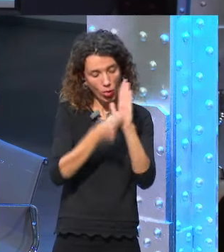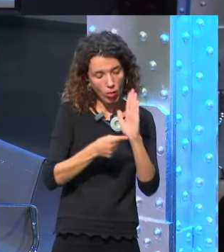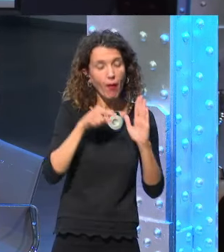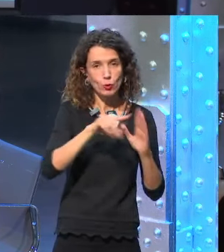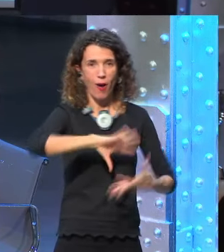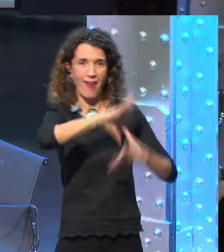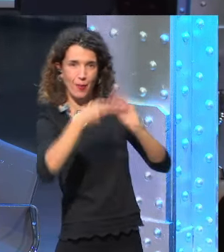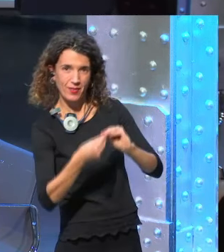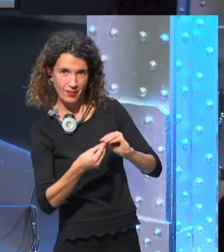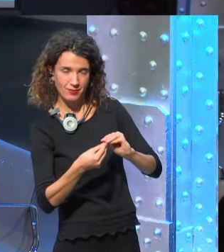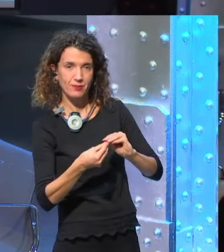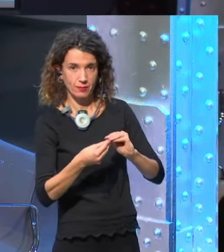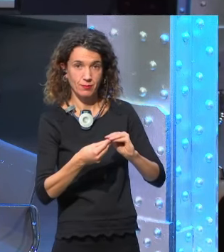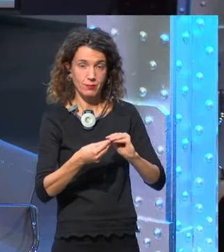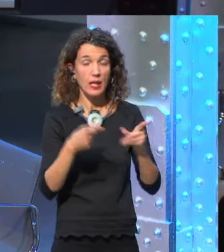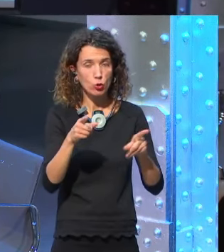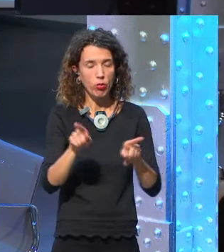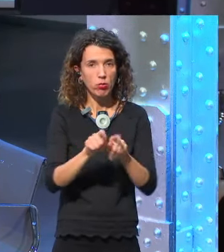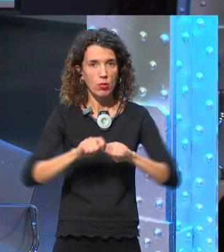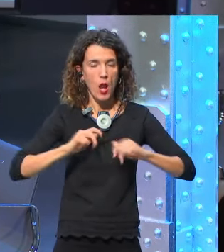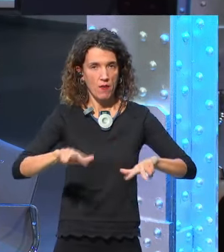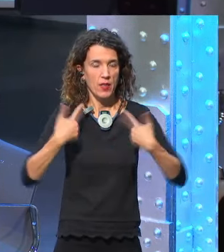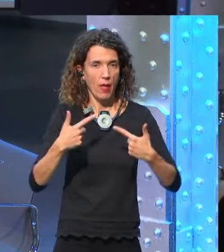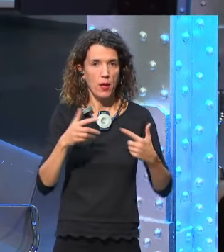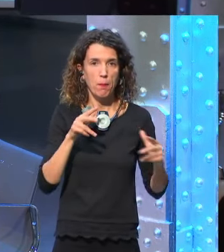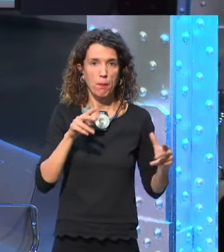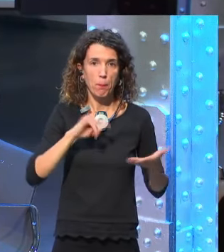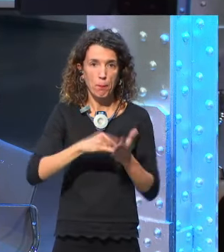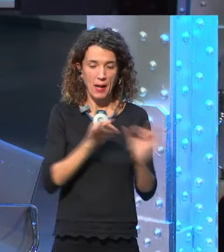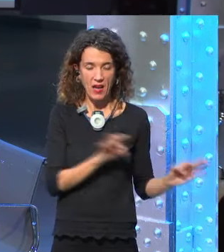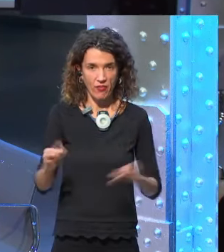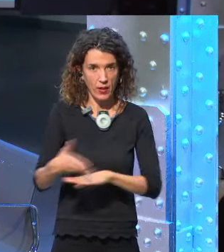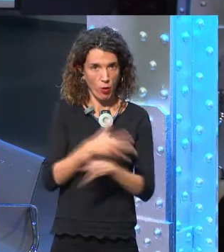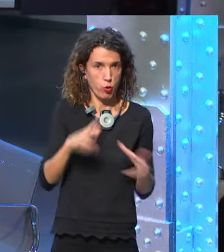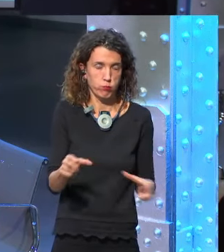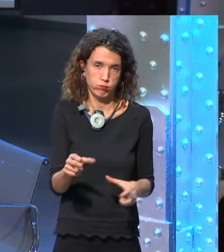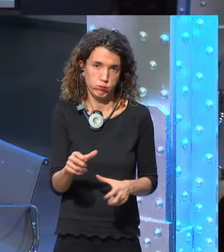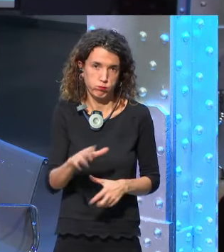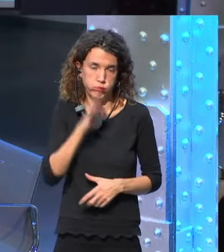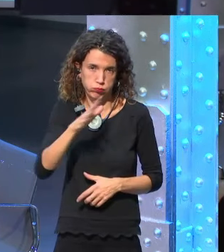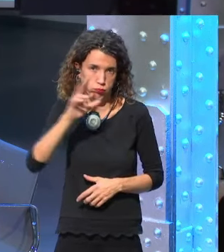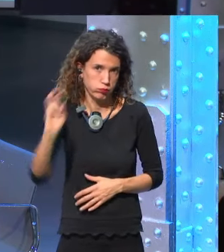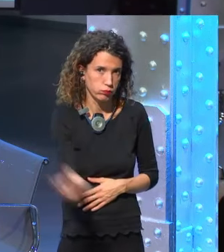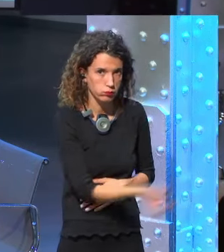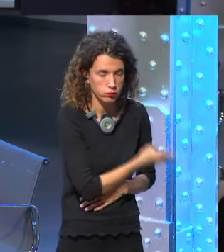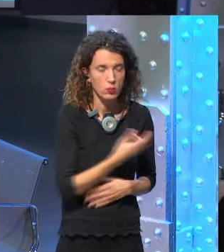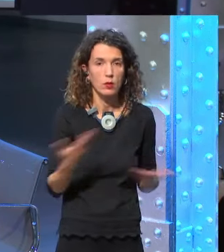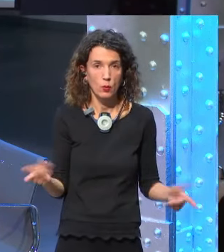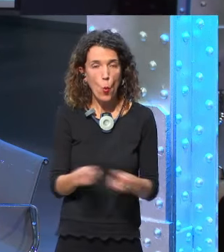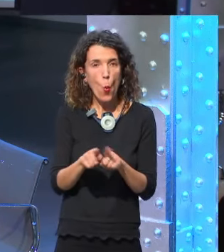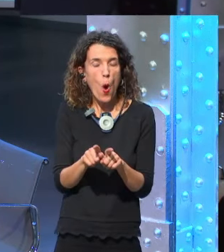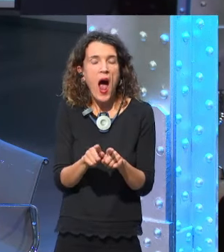in planning, loose in the sense that it has this malleability as a structure. So it